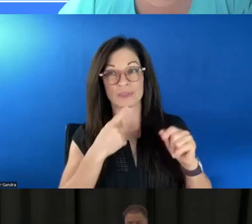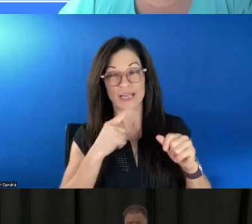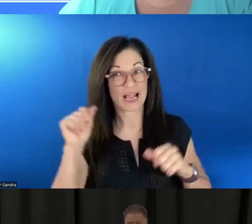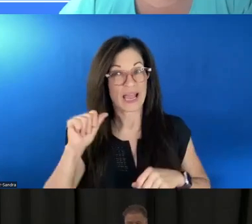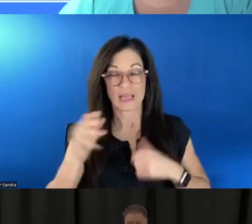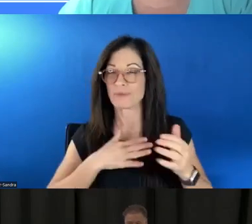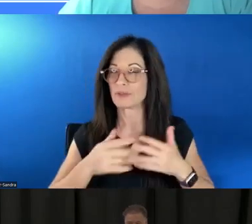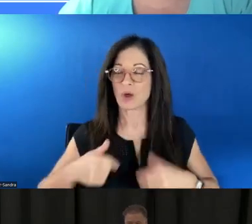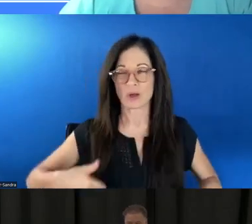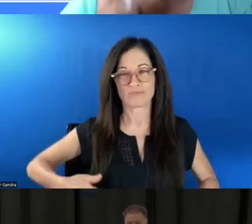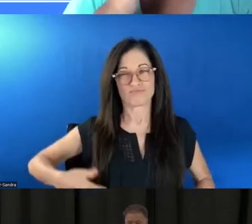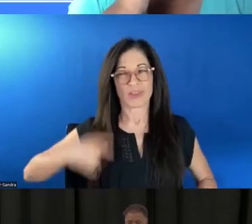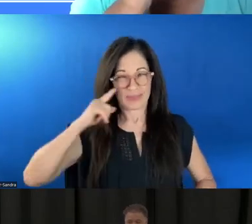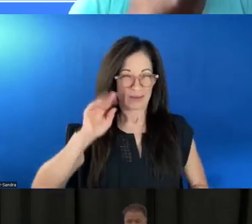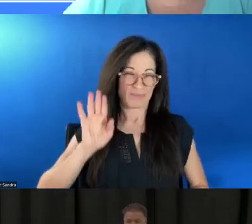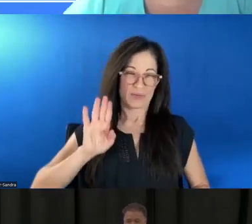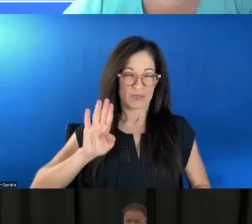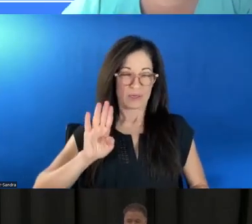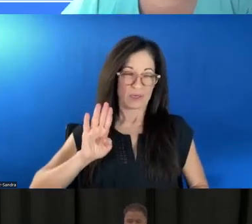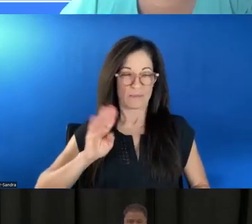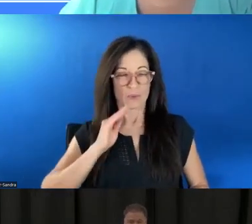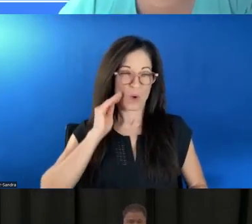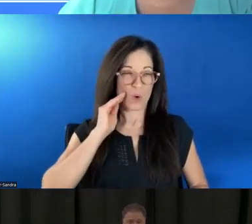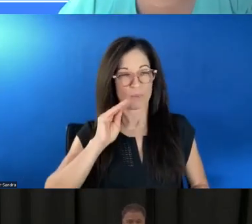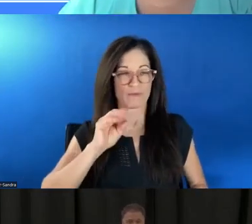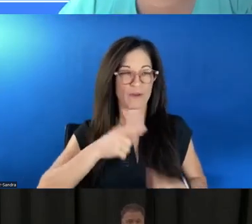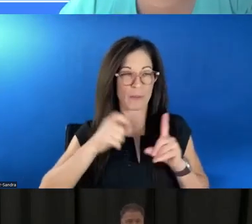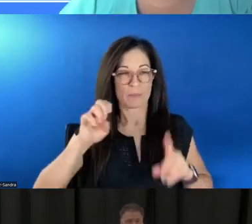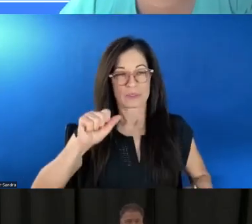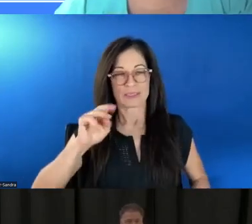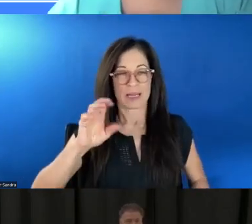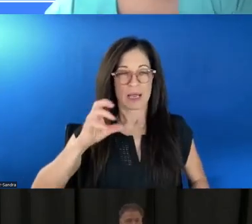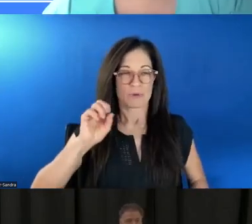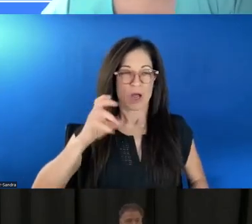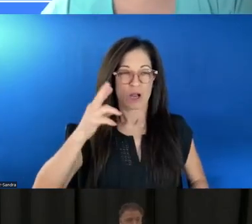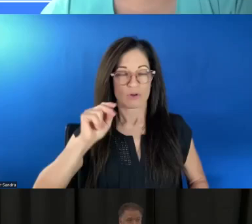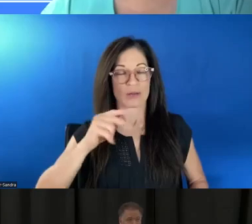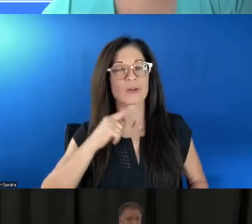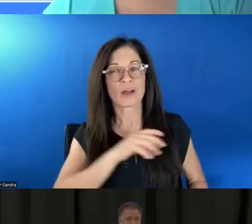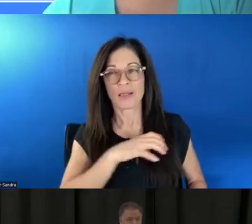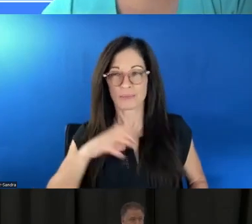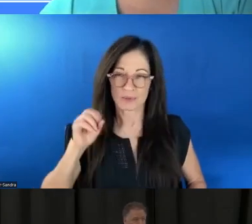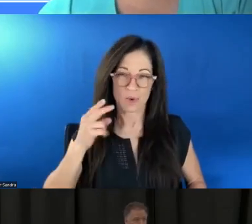though intuition would say B, the home of Sam Cochran. Sounds like we're going to say Columbus, Ohio